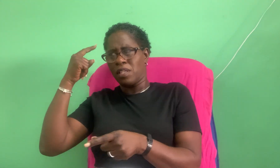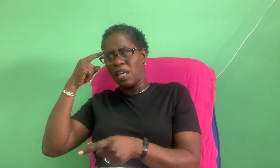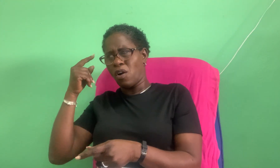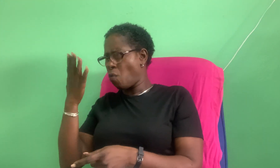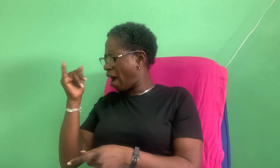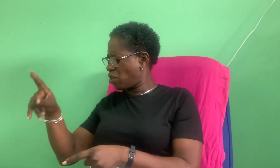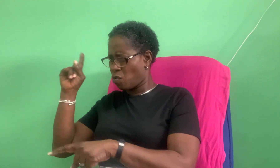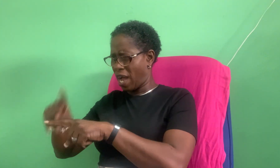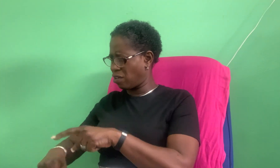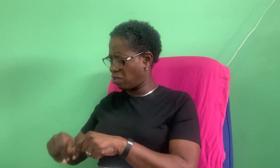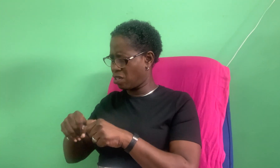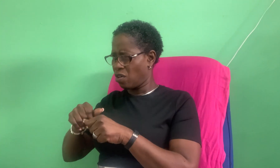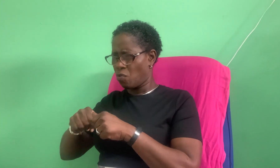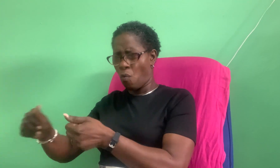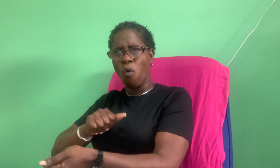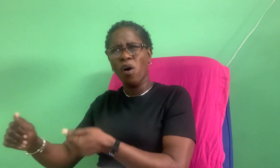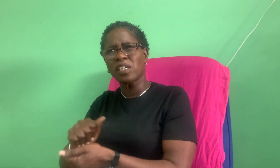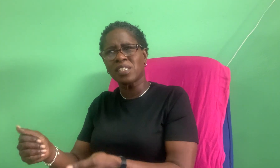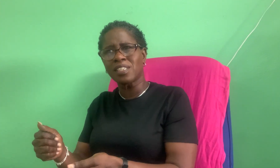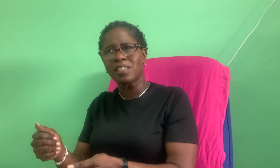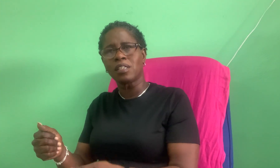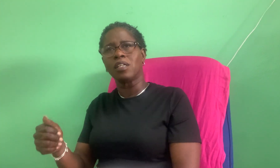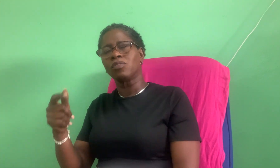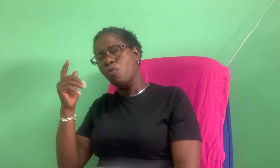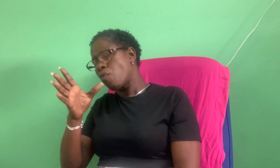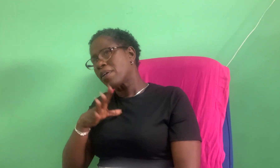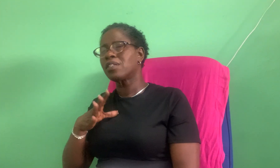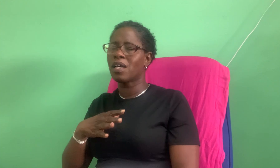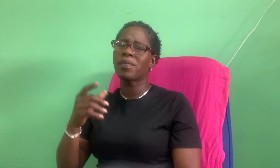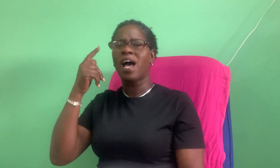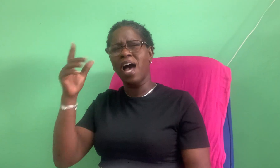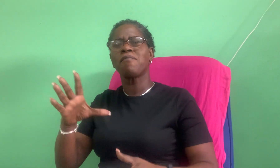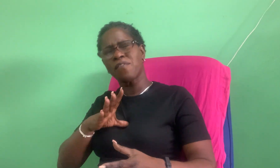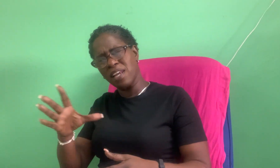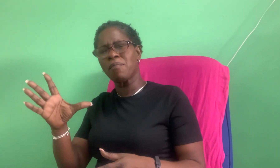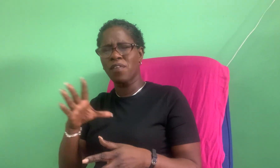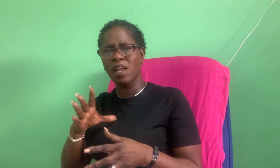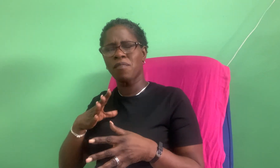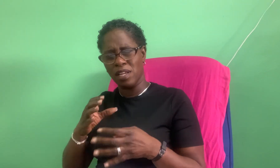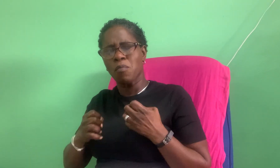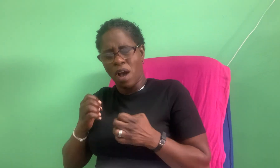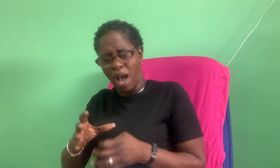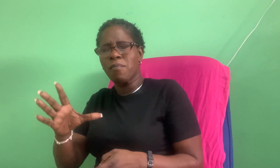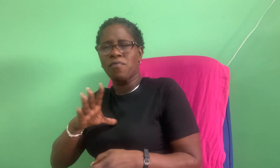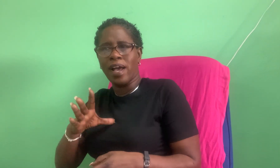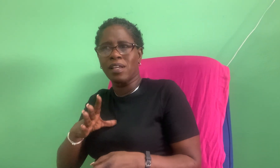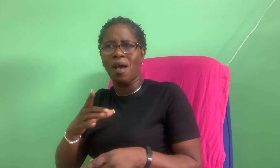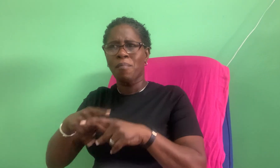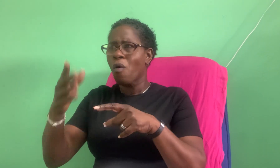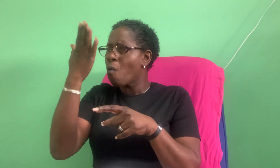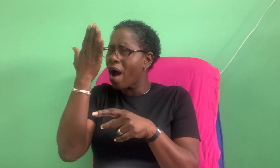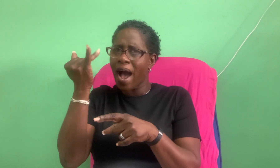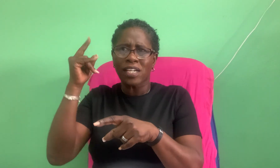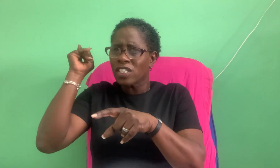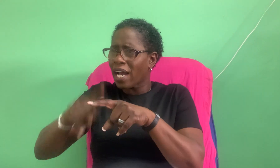still some unresolved trauma to deal with. And she's like, I think I'm doing okay with my trauma, but it's not solving this conundrum of being able to complete